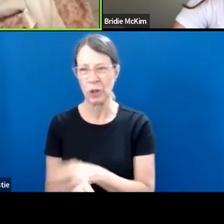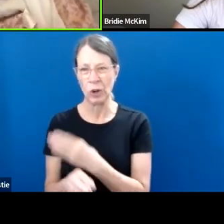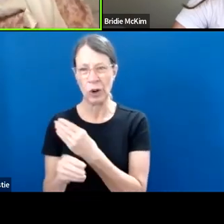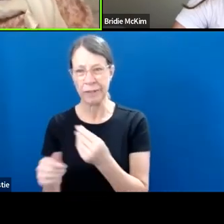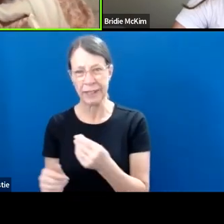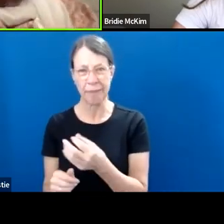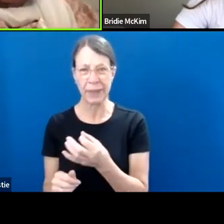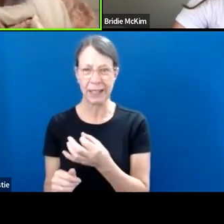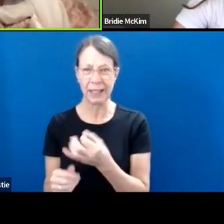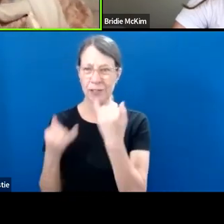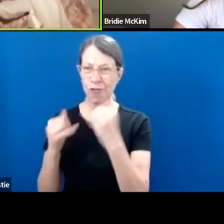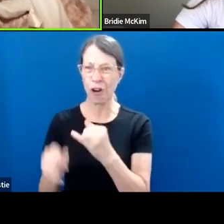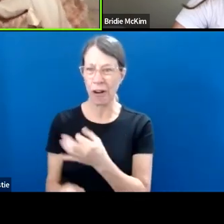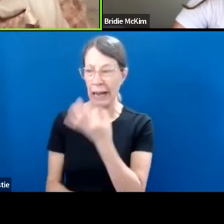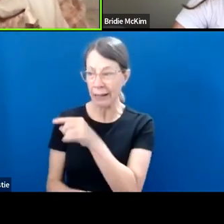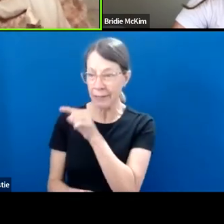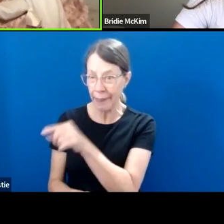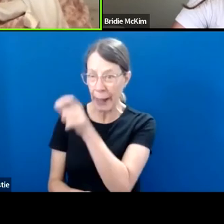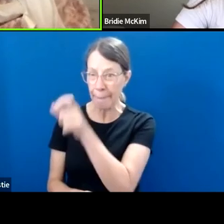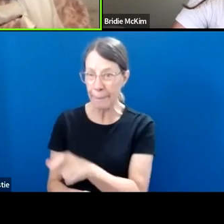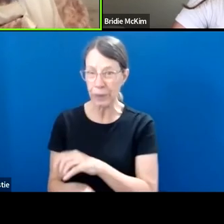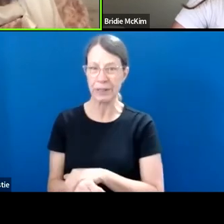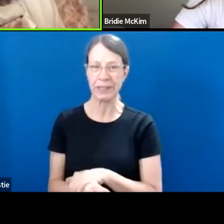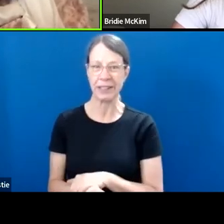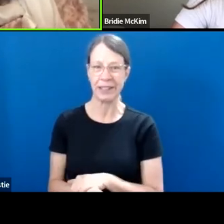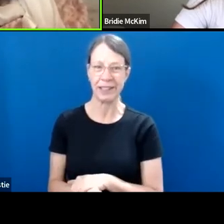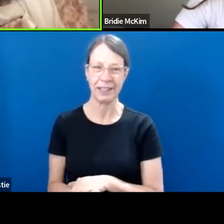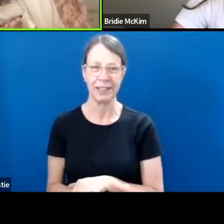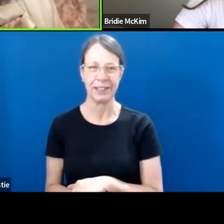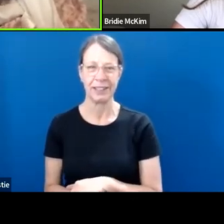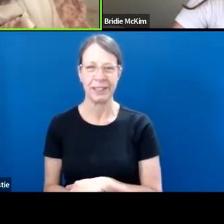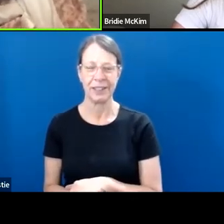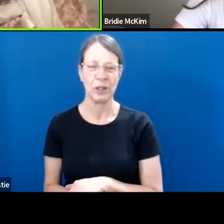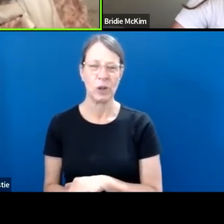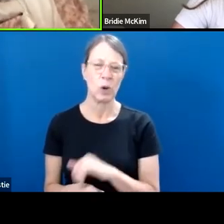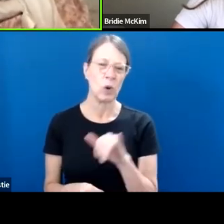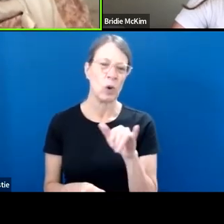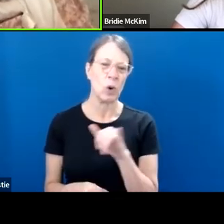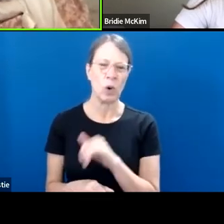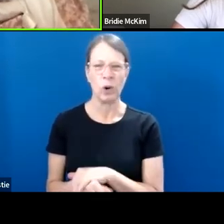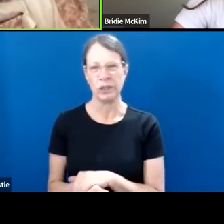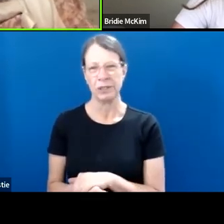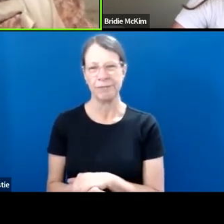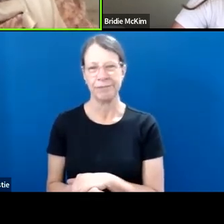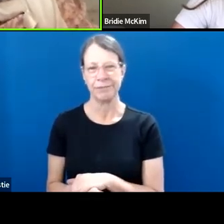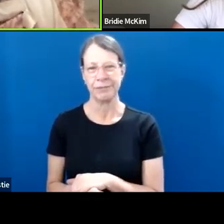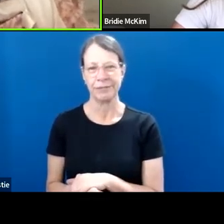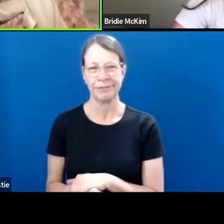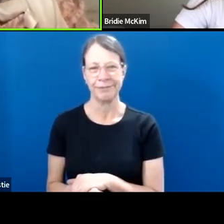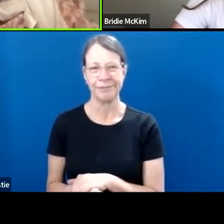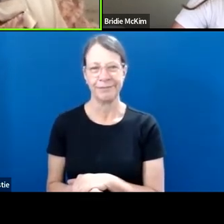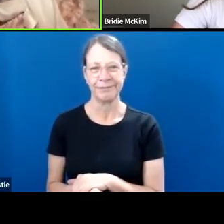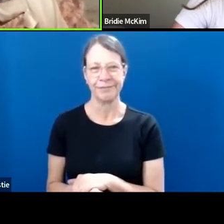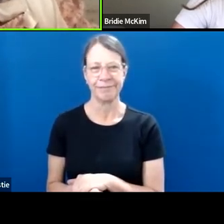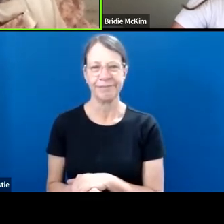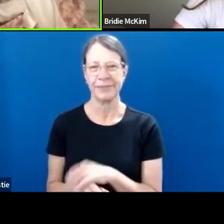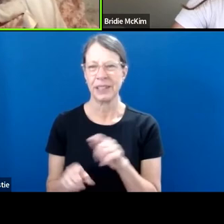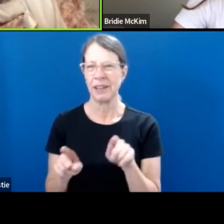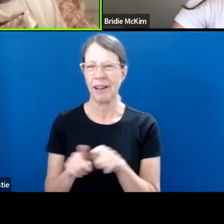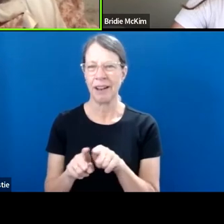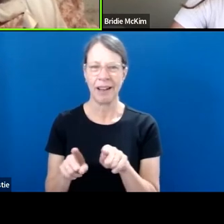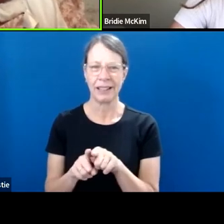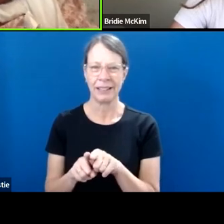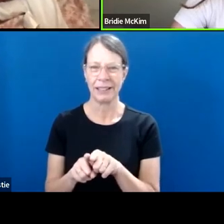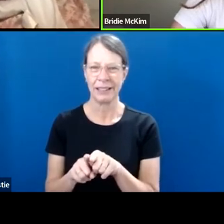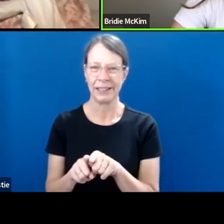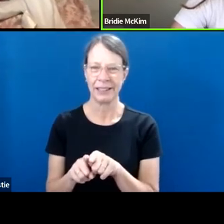or, you know, don't be tagging your friends with disability when you see things that are